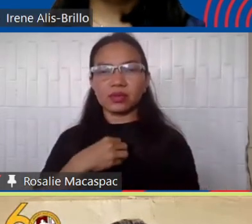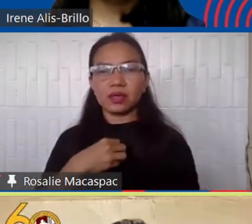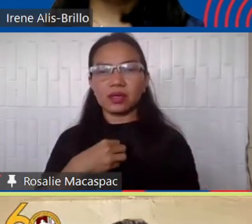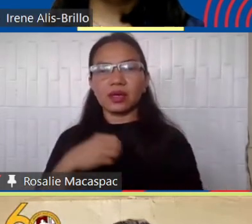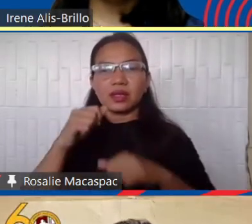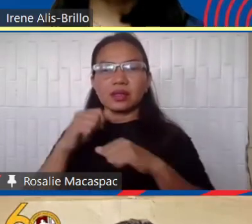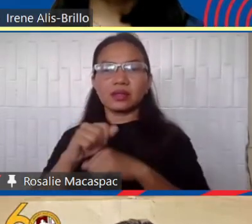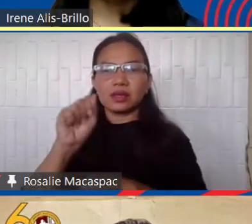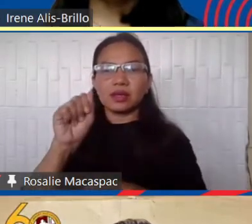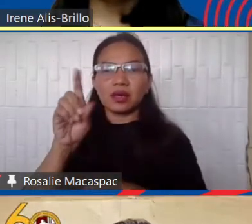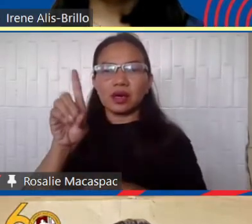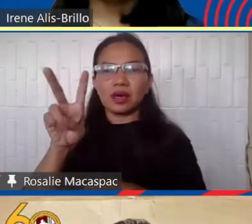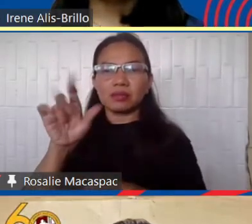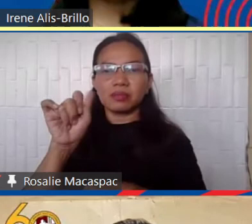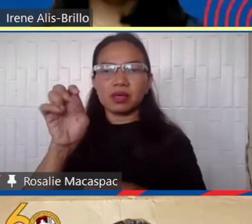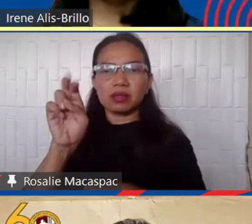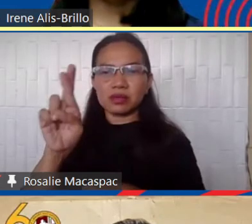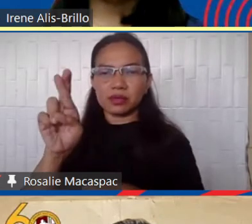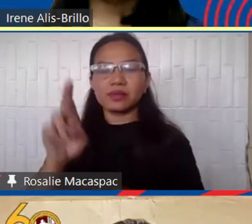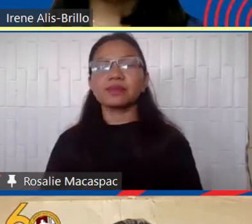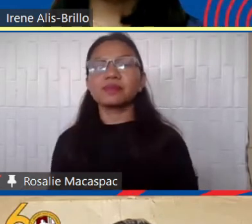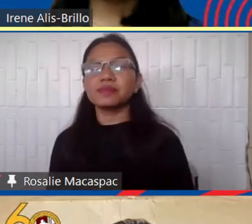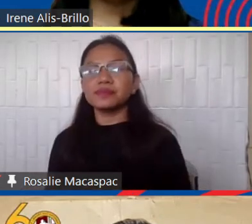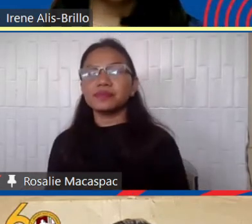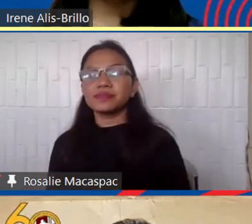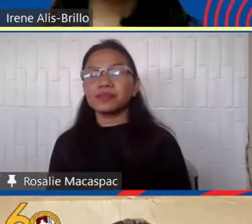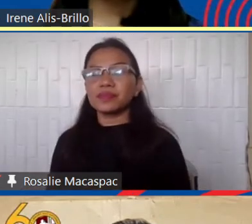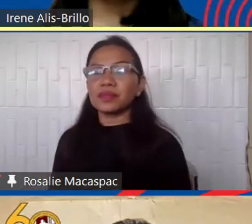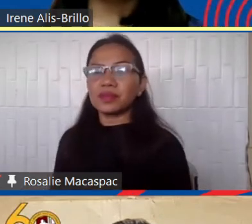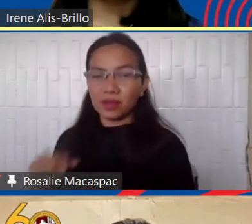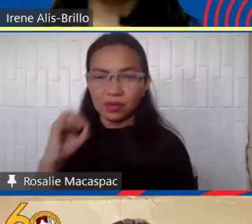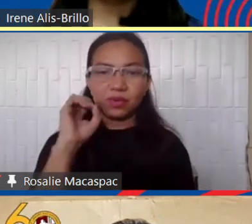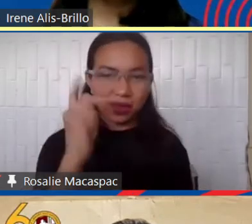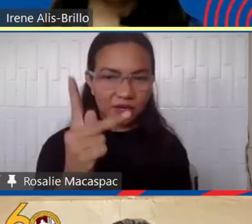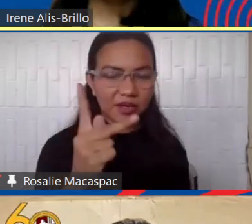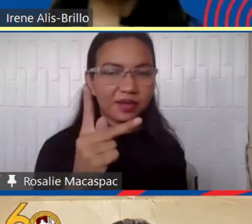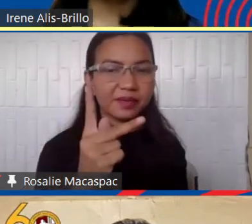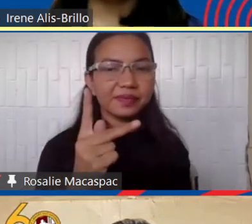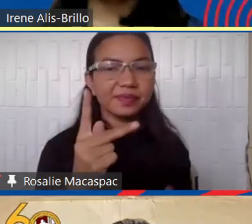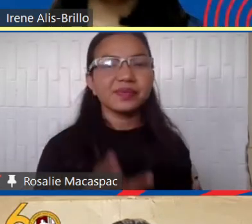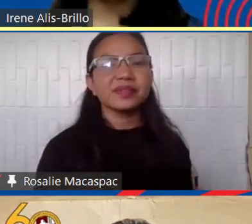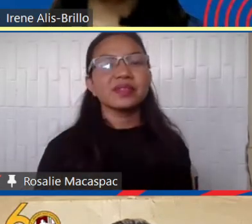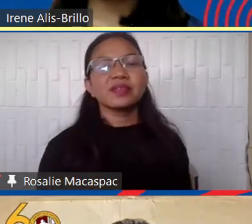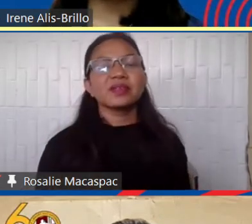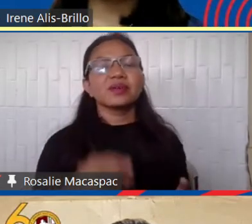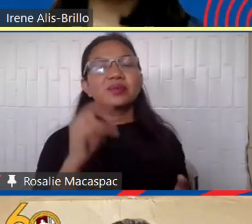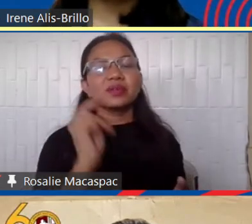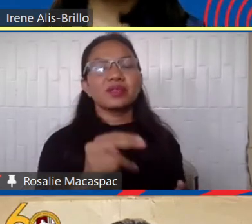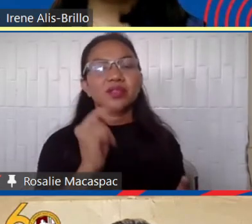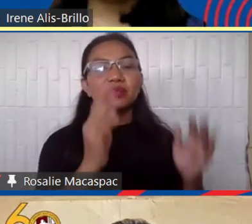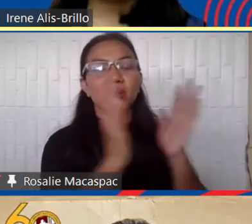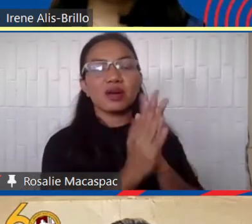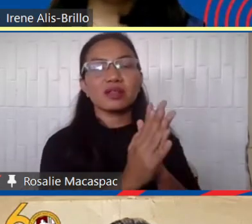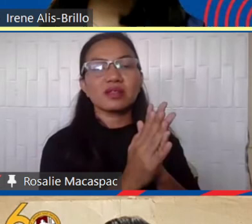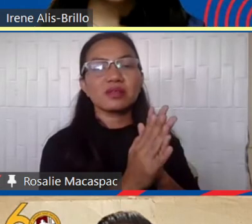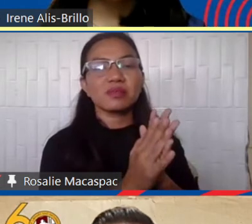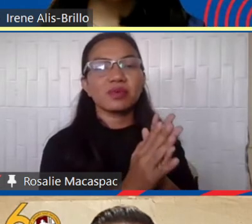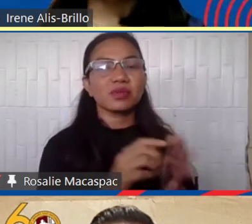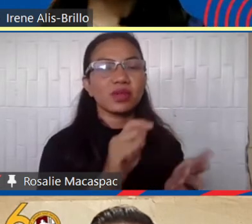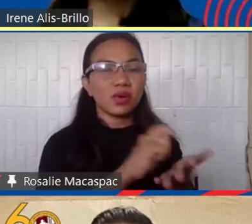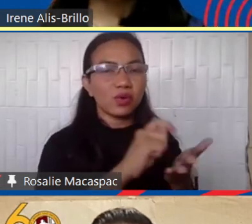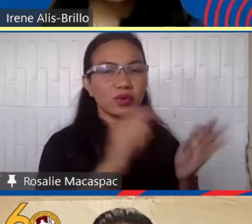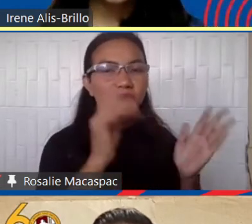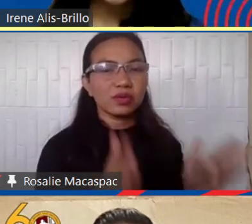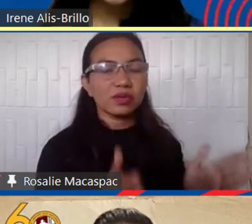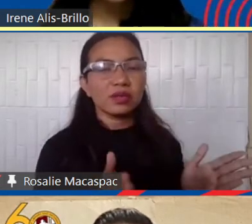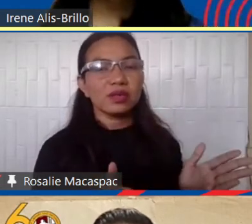Mhm. Okay, sir. Maybe we will need to track the author because we also did not find